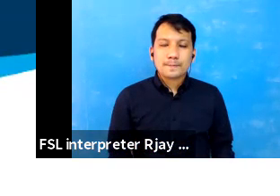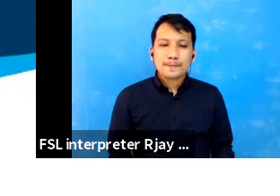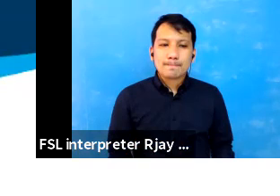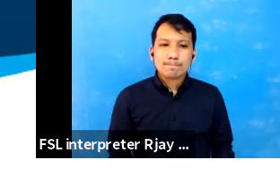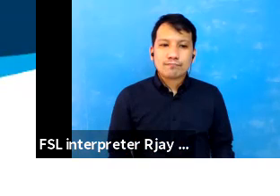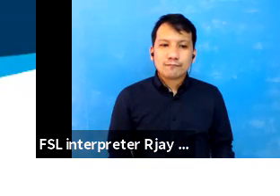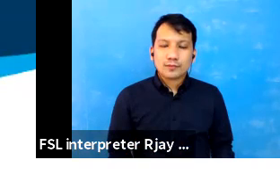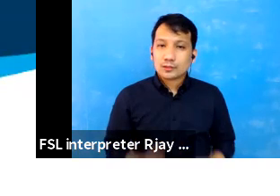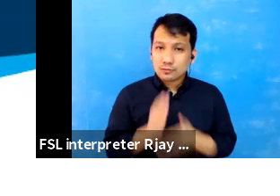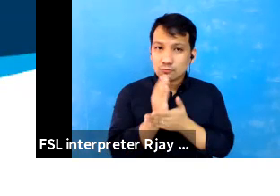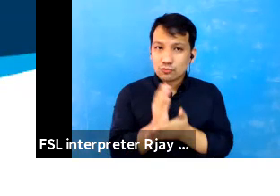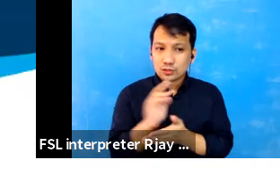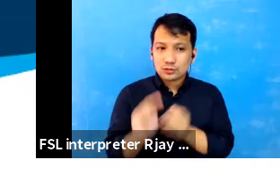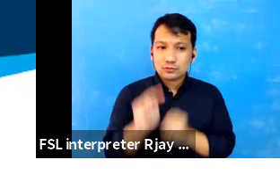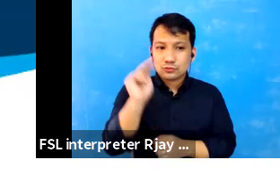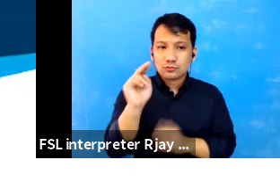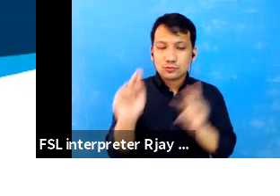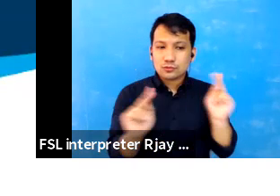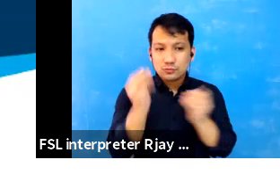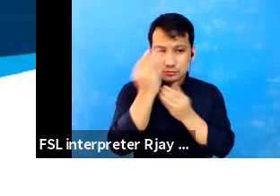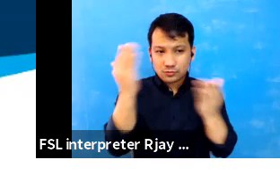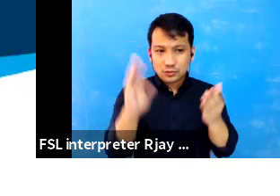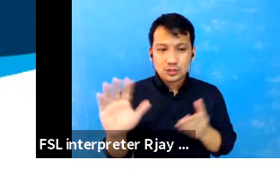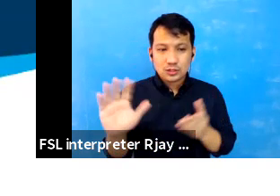Zamboanga del Norte, with a population of